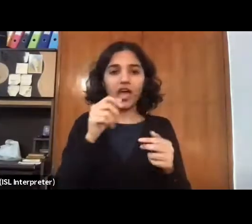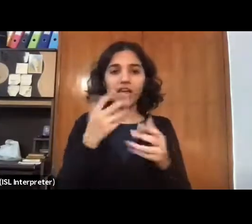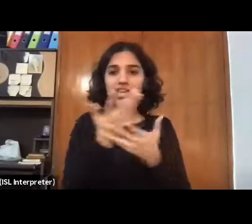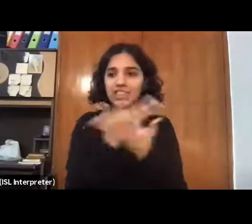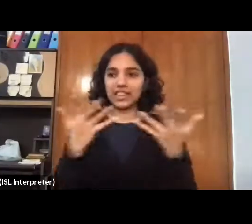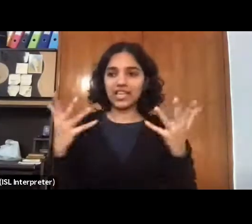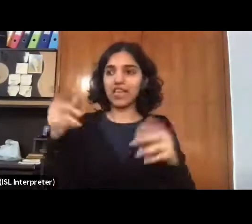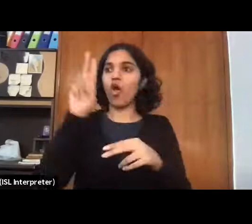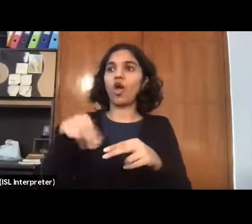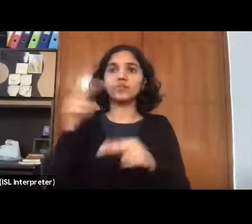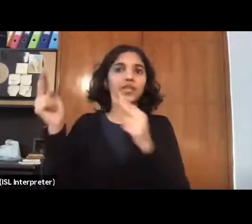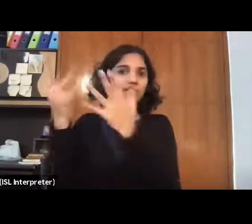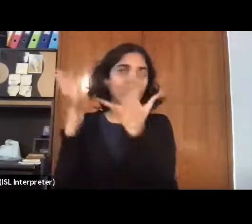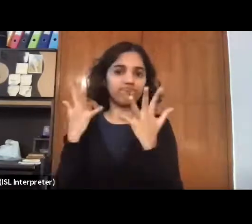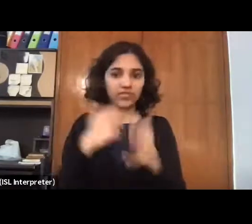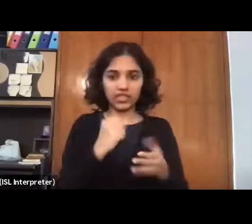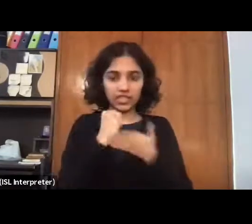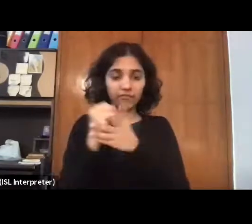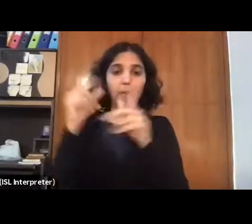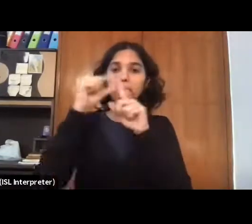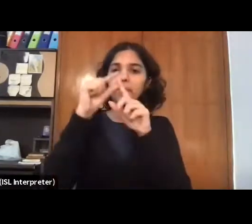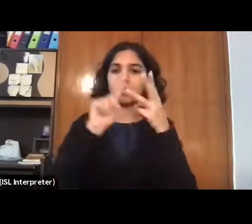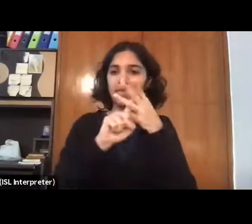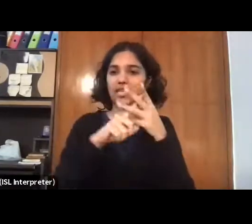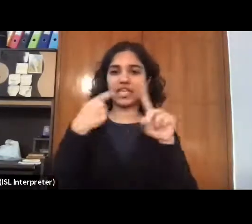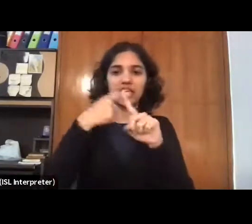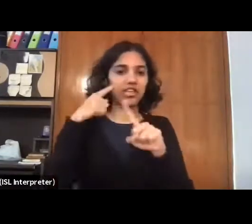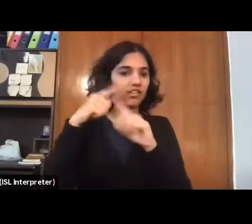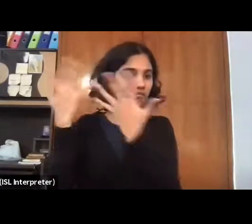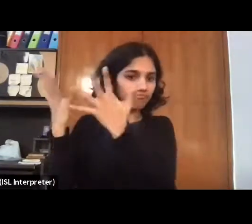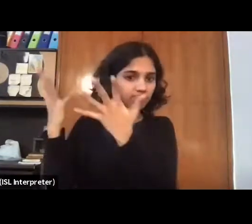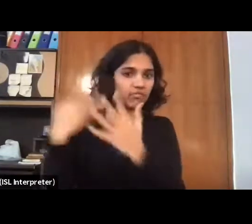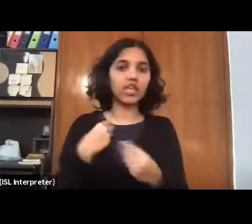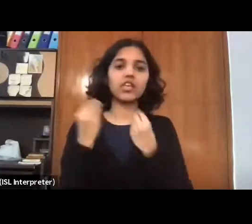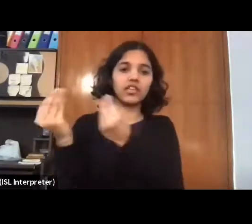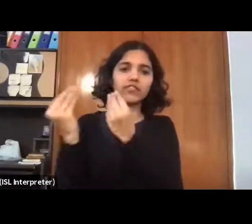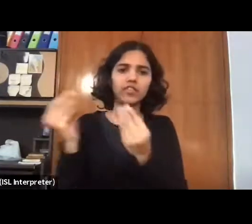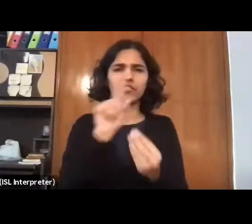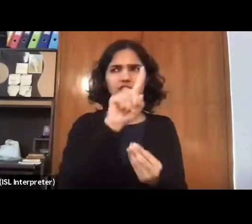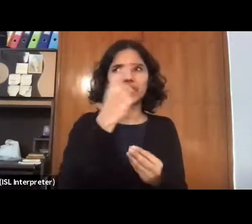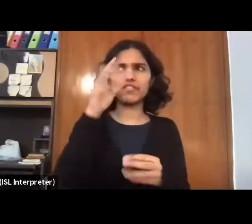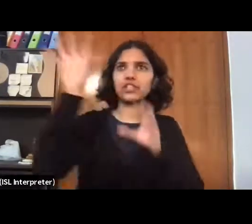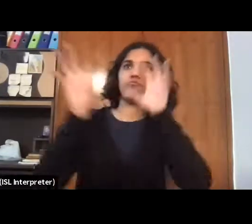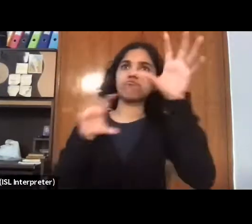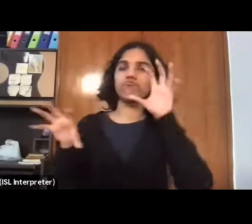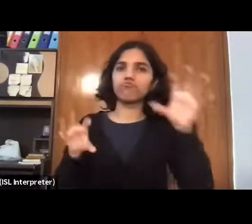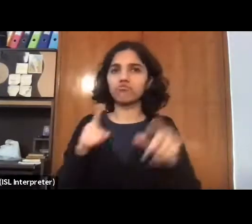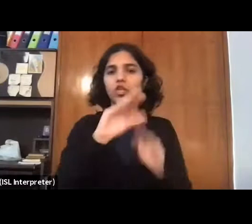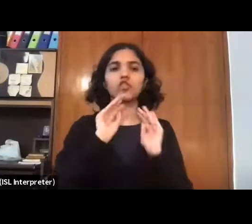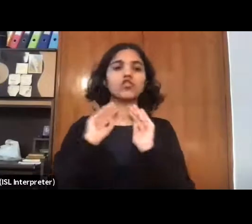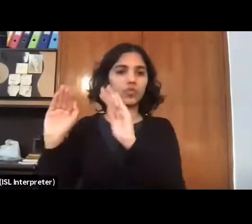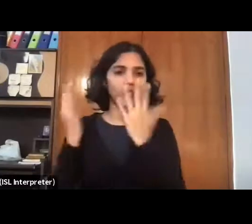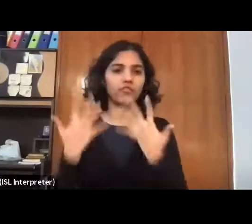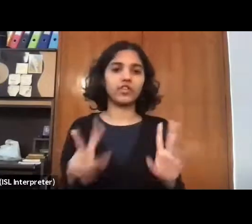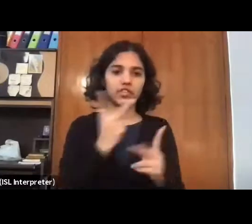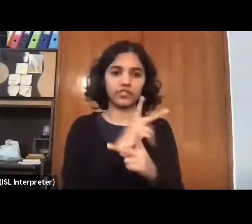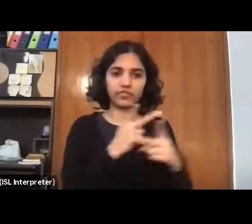hospitals, PPE kits were lacking. We reached out to almost like 17 states with various